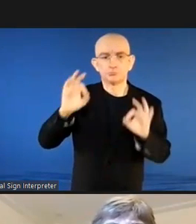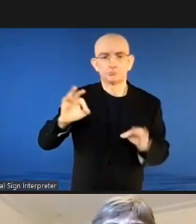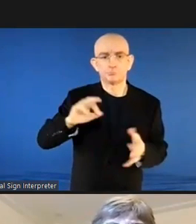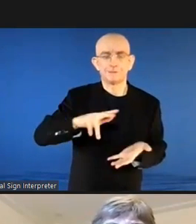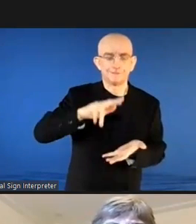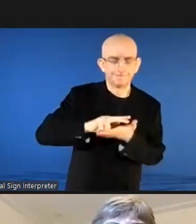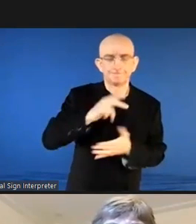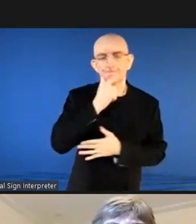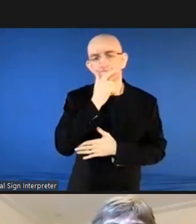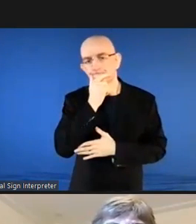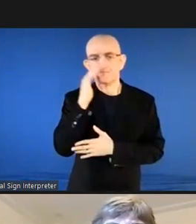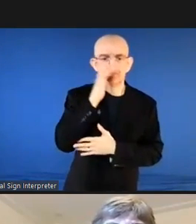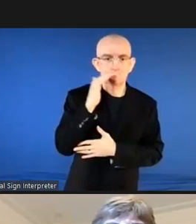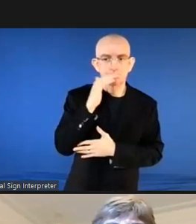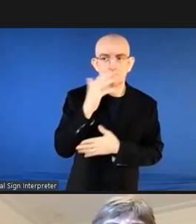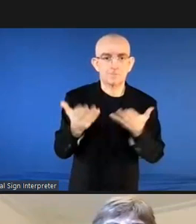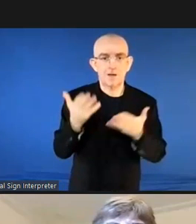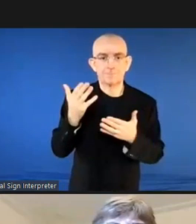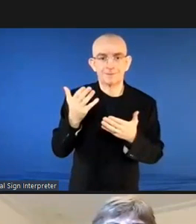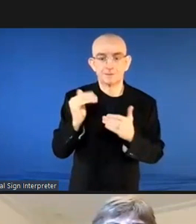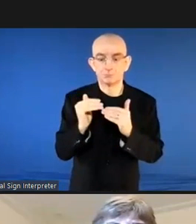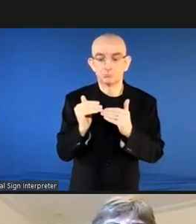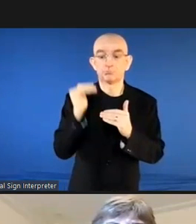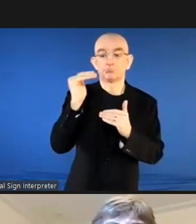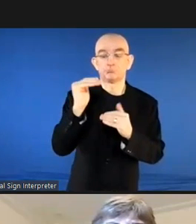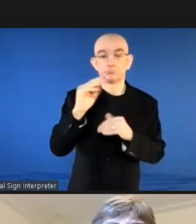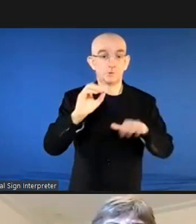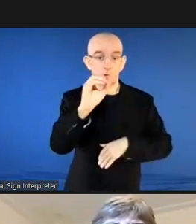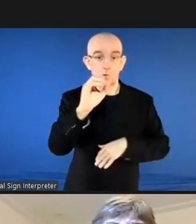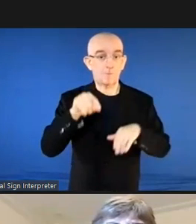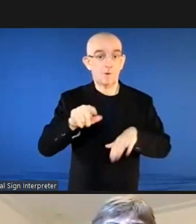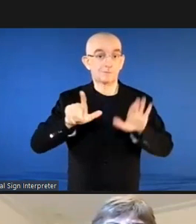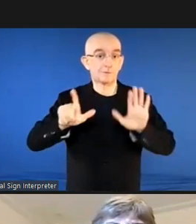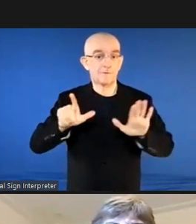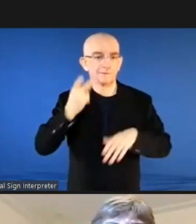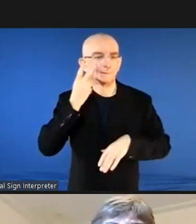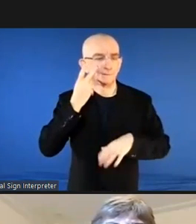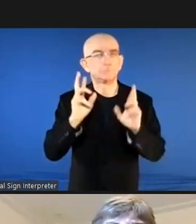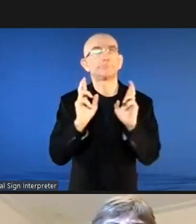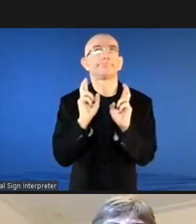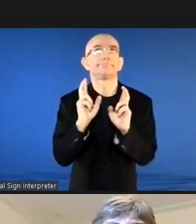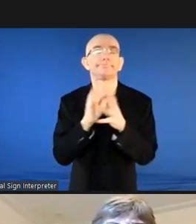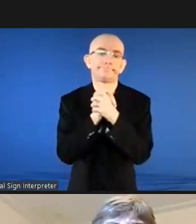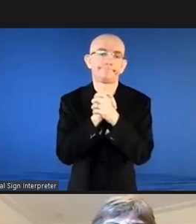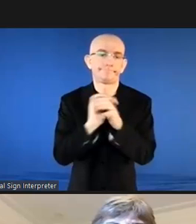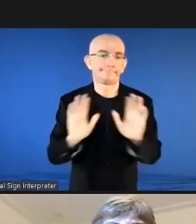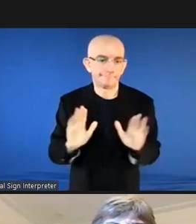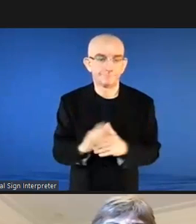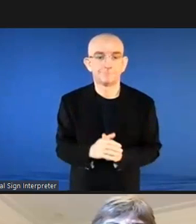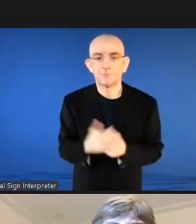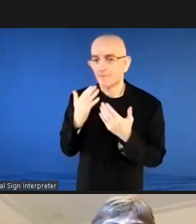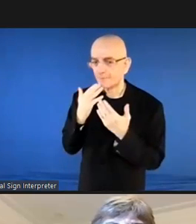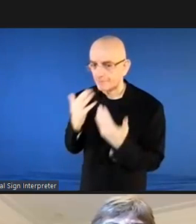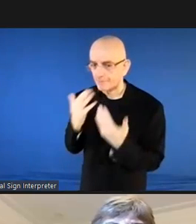thank you. Thanks very much, Joanna. There's a question that's come in here asking whether we do any work specifically